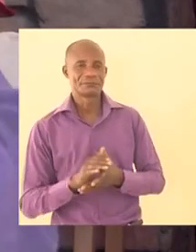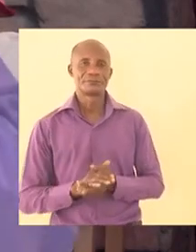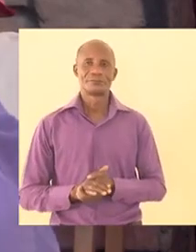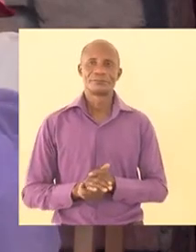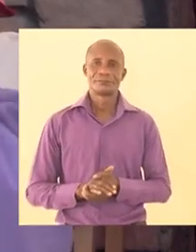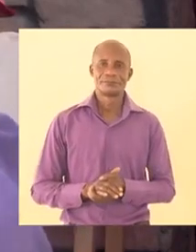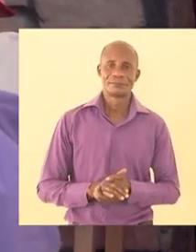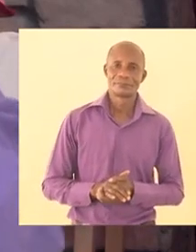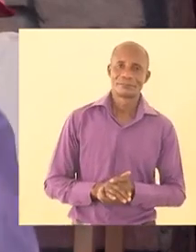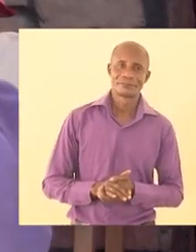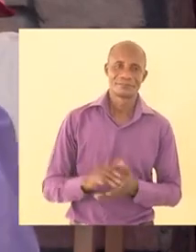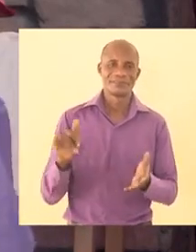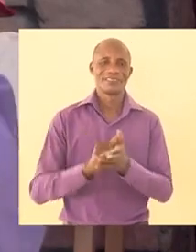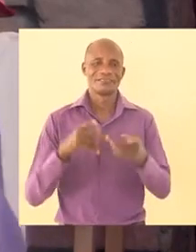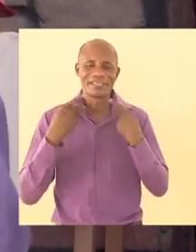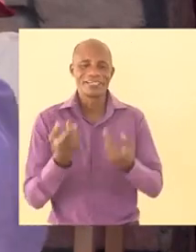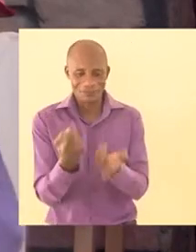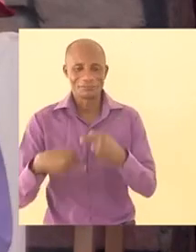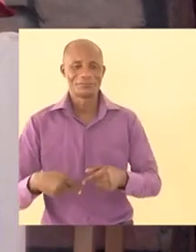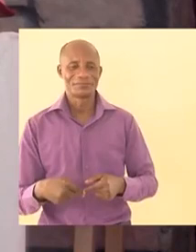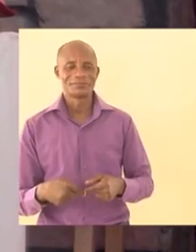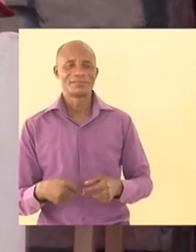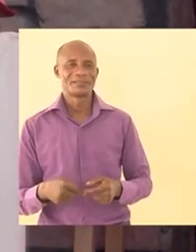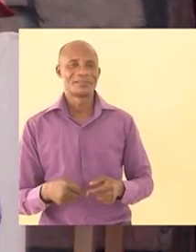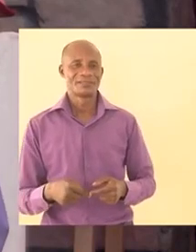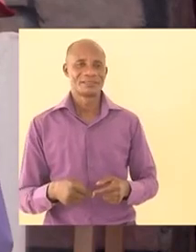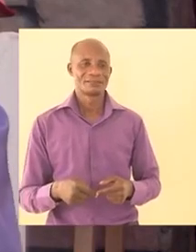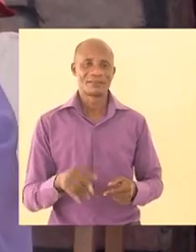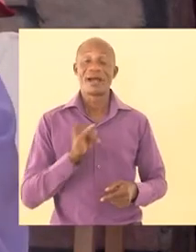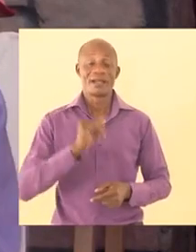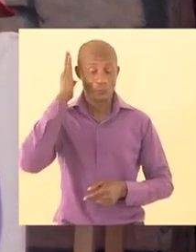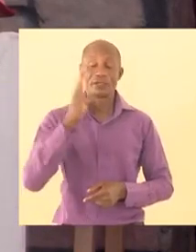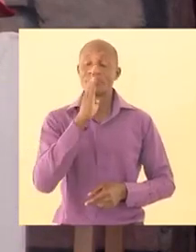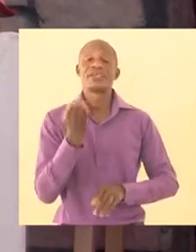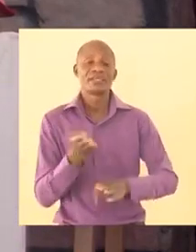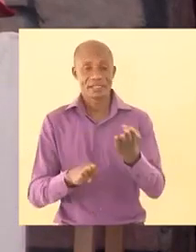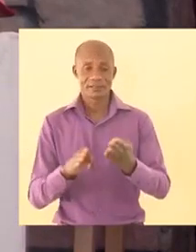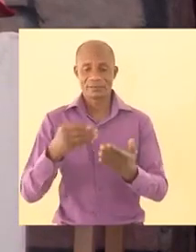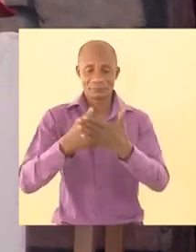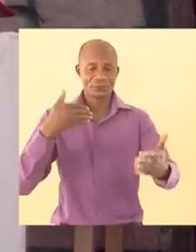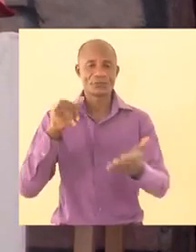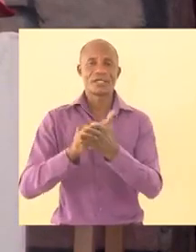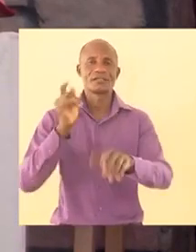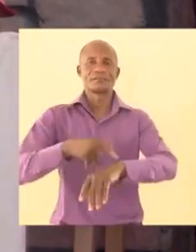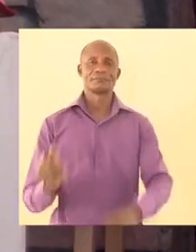Reverend Father, Reverend Sister, oh, we are all homosexuals, no problem. I will be dead before then by the grace of God.